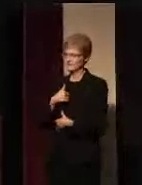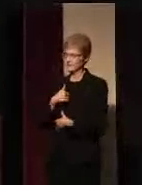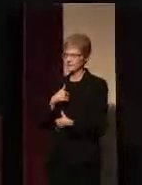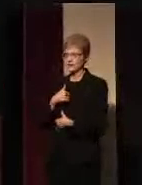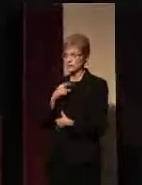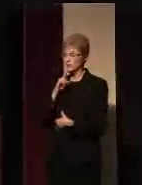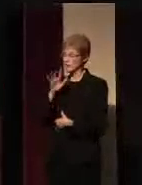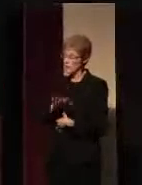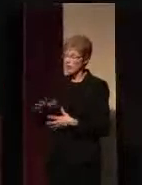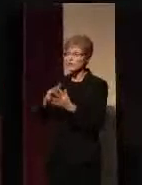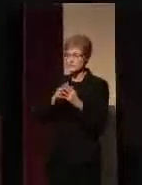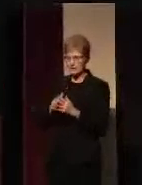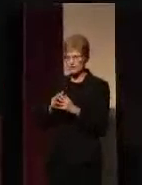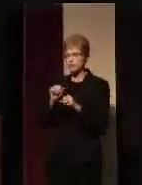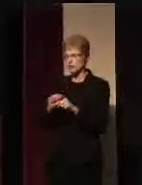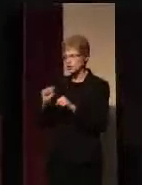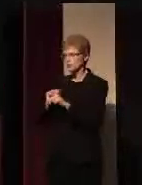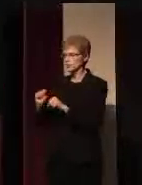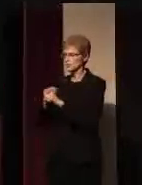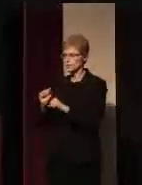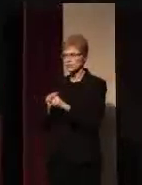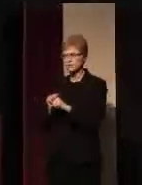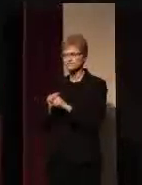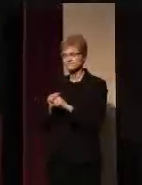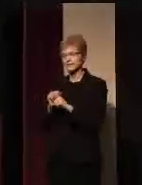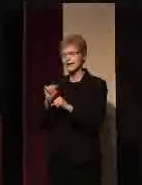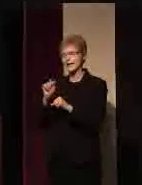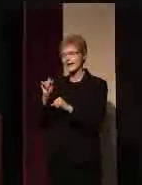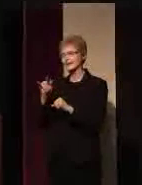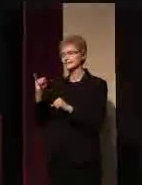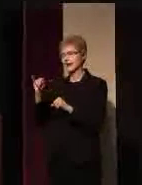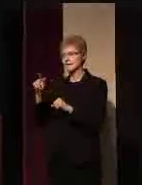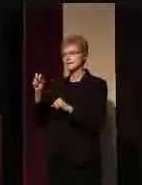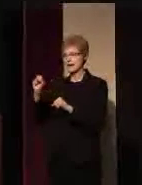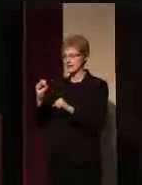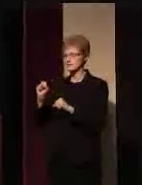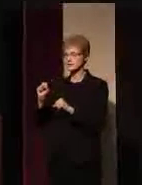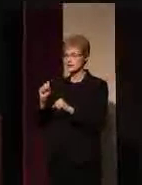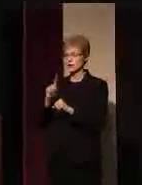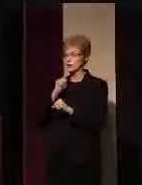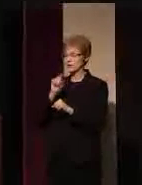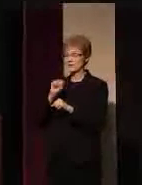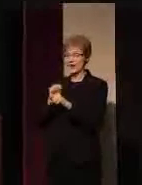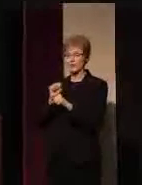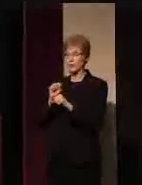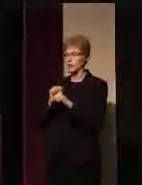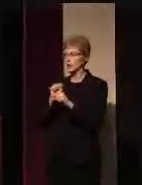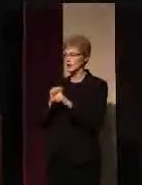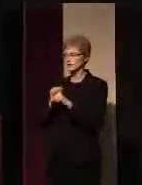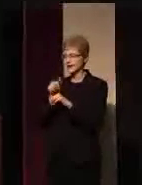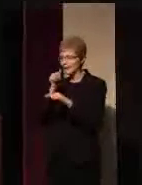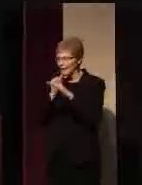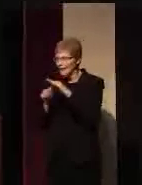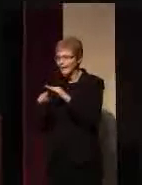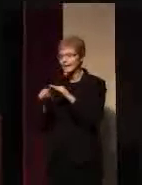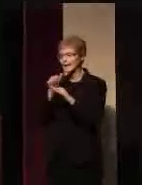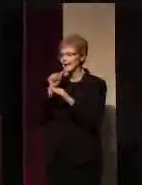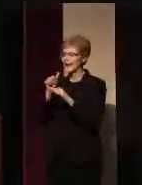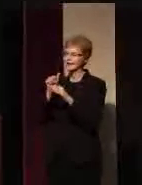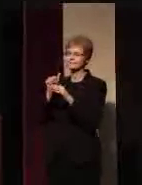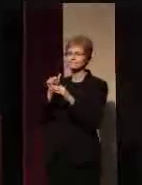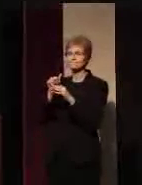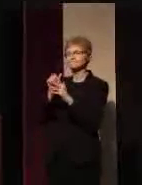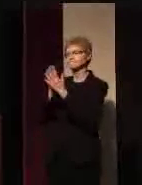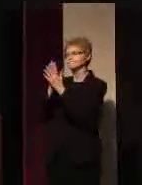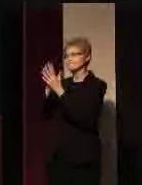over the country regarding anti-bias, and it's such important, often unheralded work, so thank you for that. I want to say also about cameras